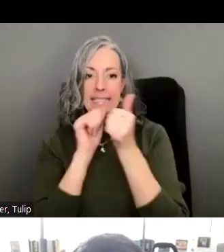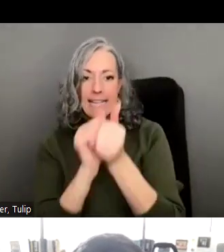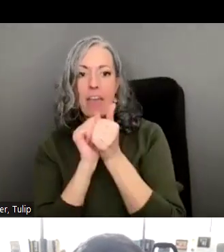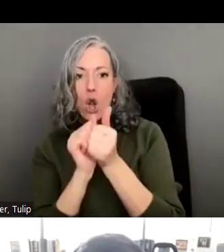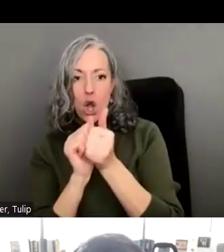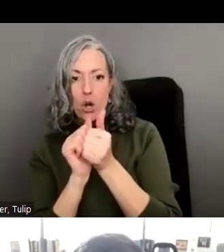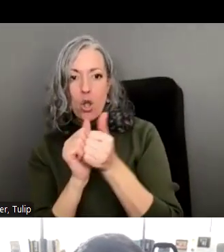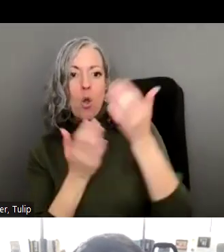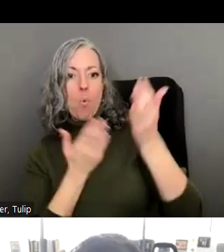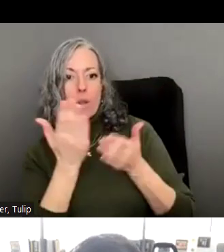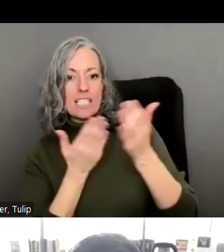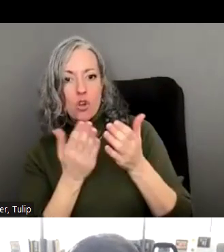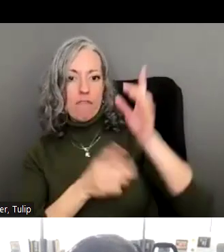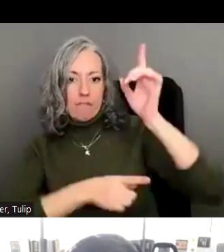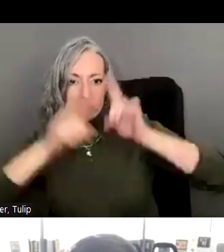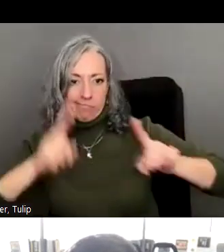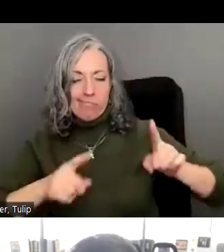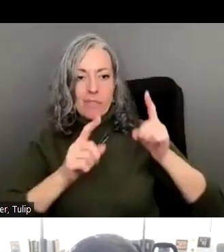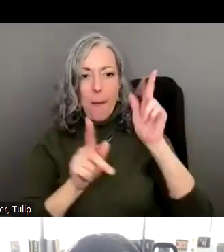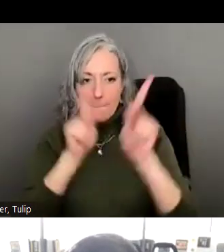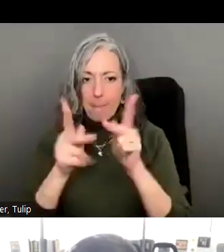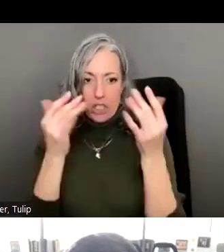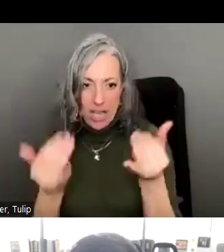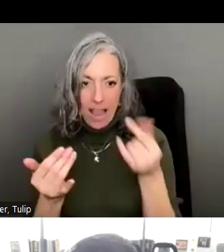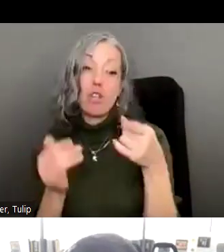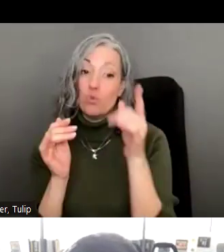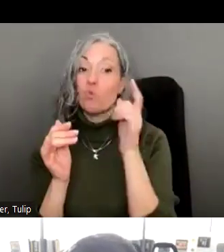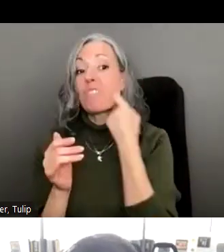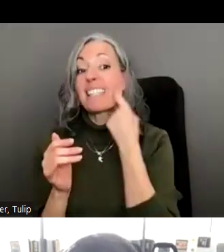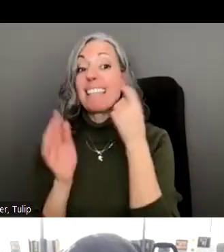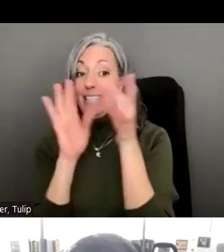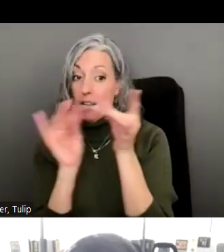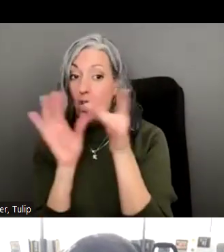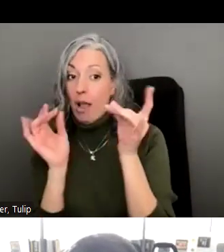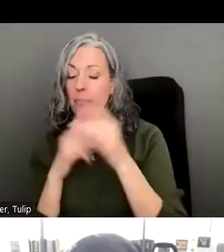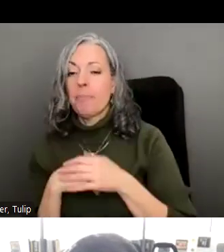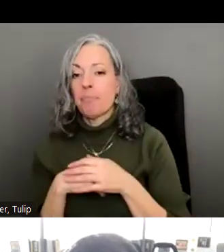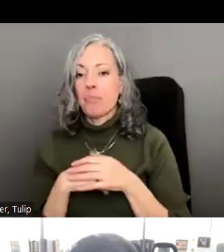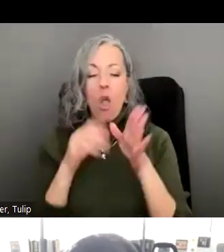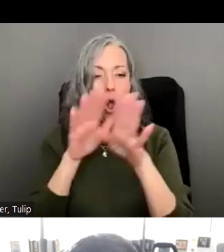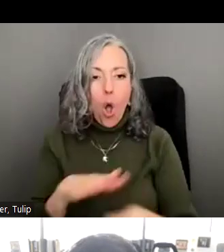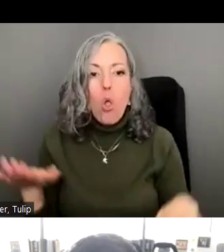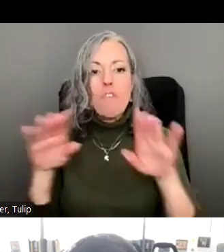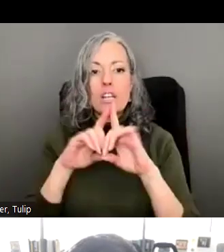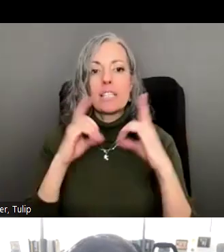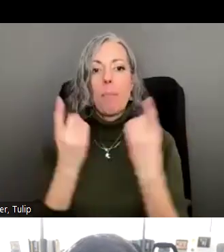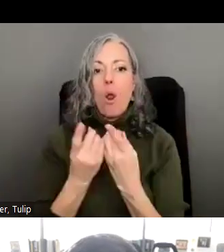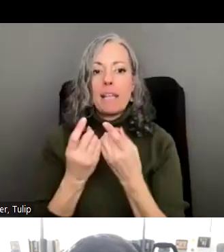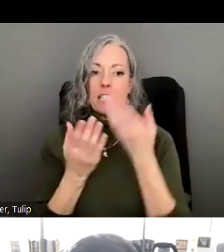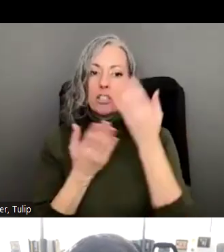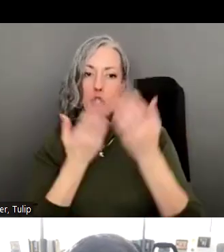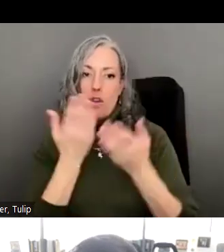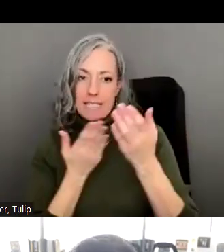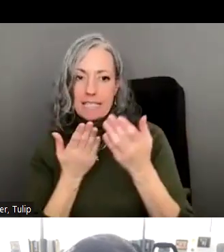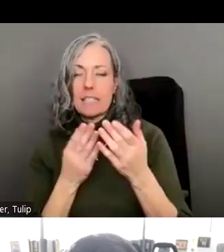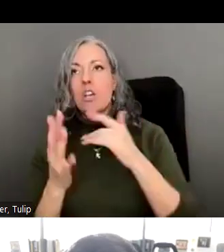we serve the very individuals that you just spoke of, who cross over Department of Healthcare Services and